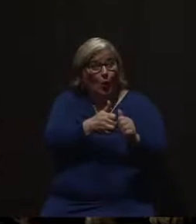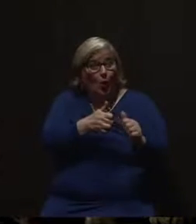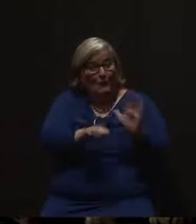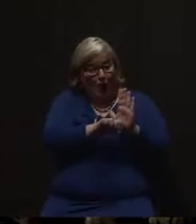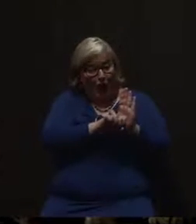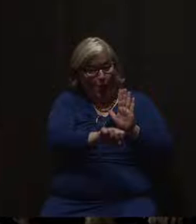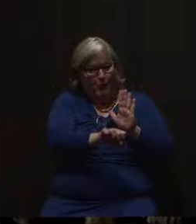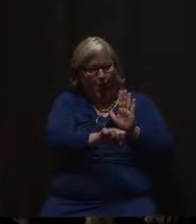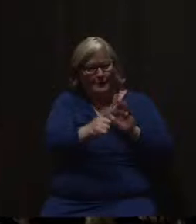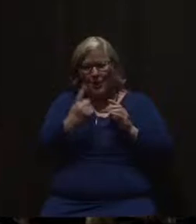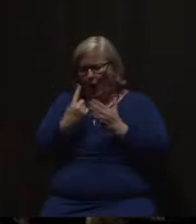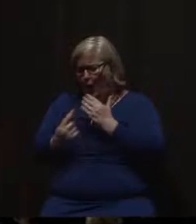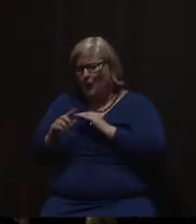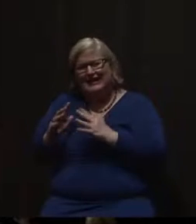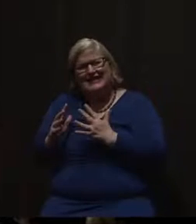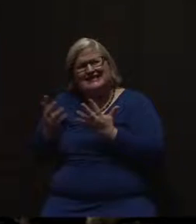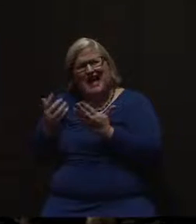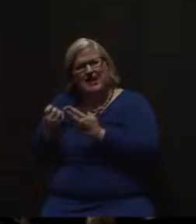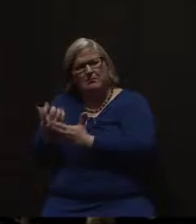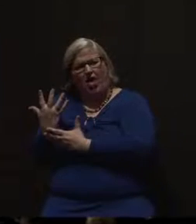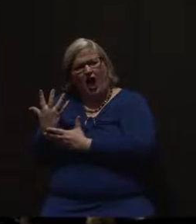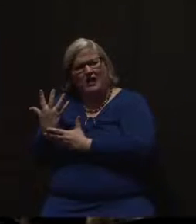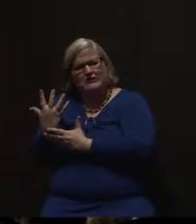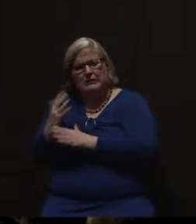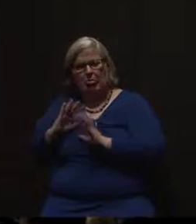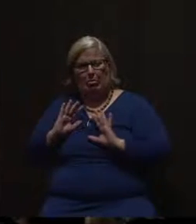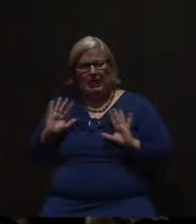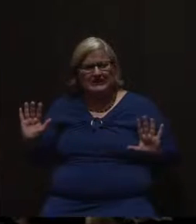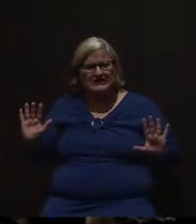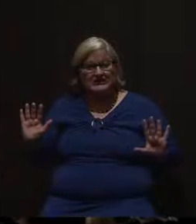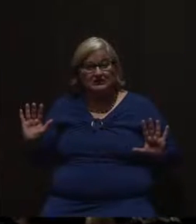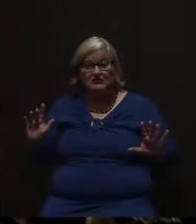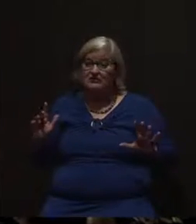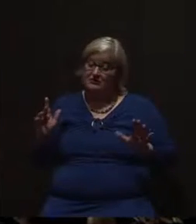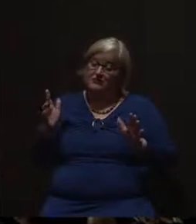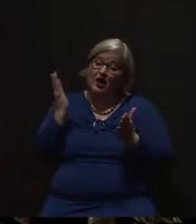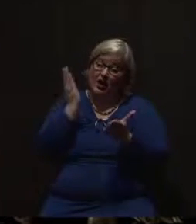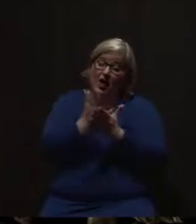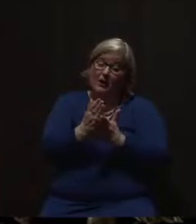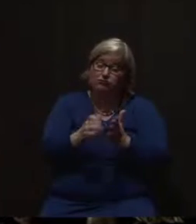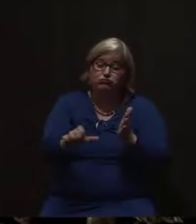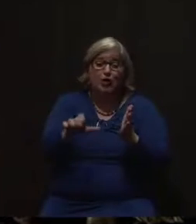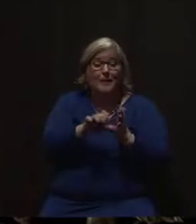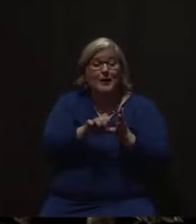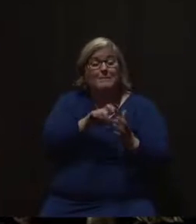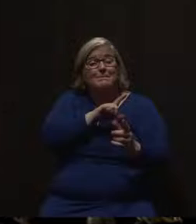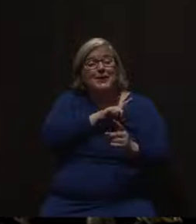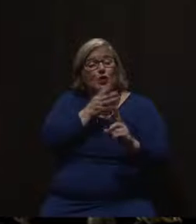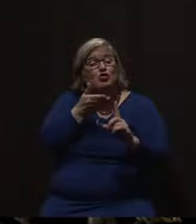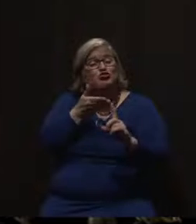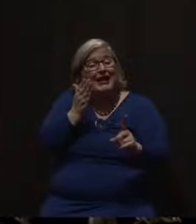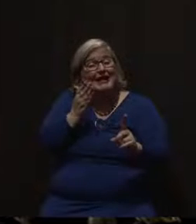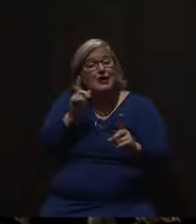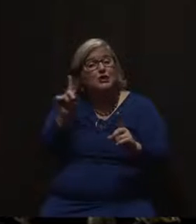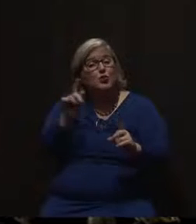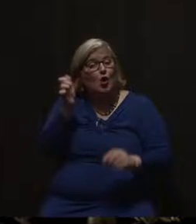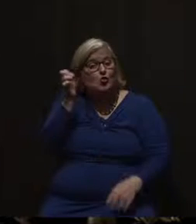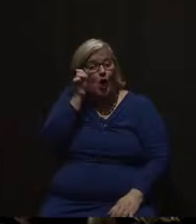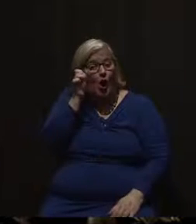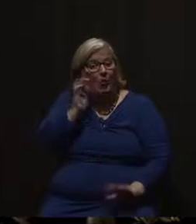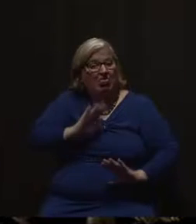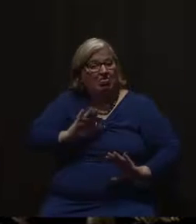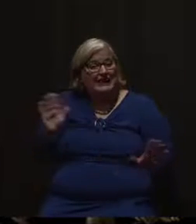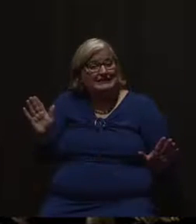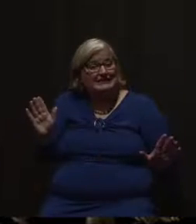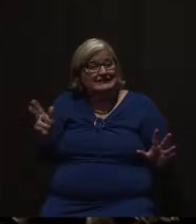asked my children, is more or less true? And this is a problem because we can only recognize what we already know. So if you